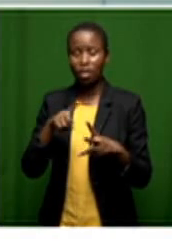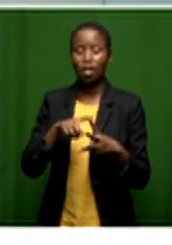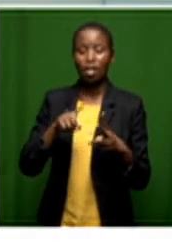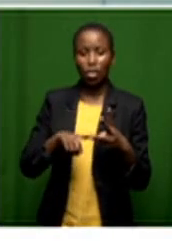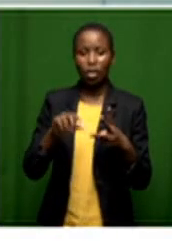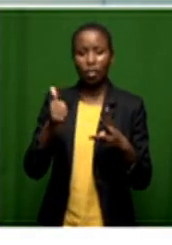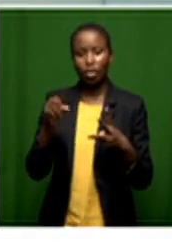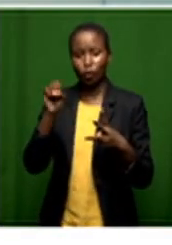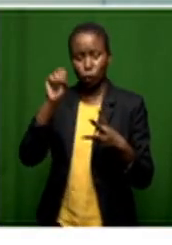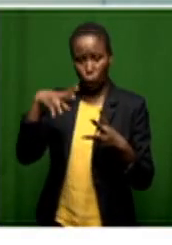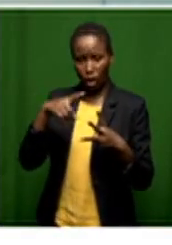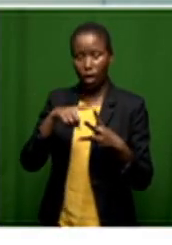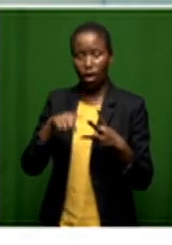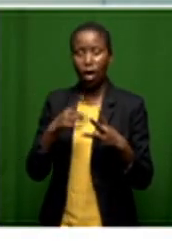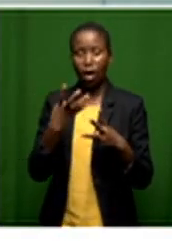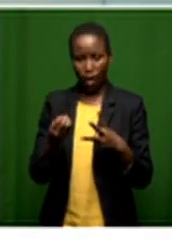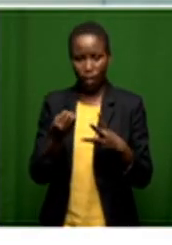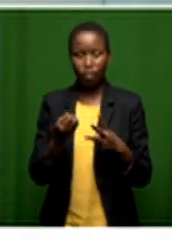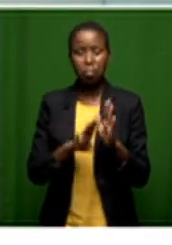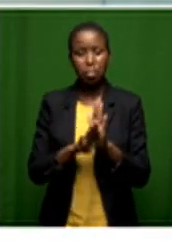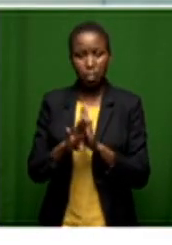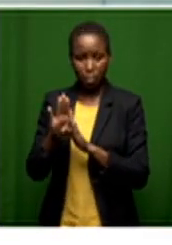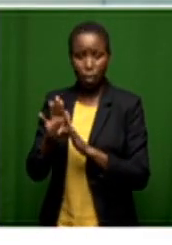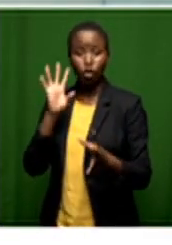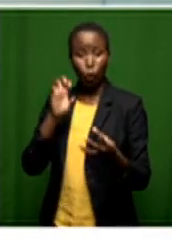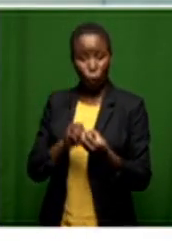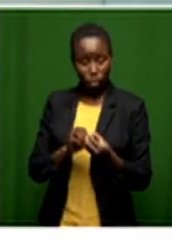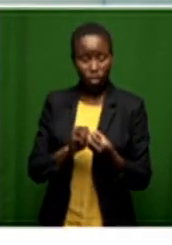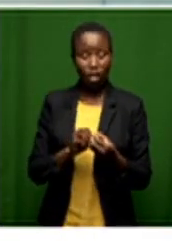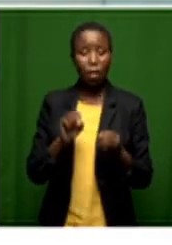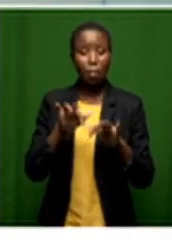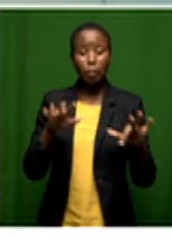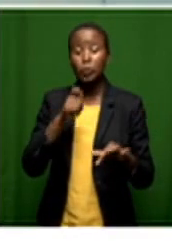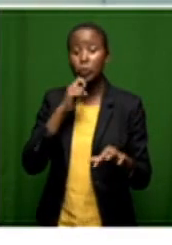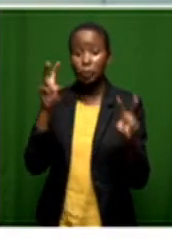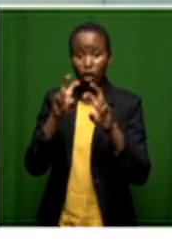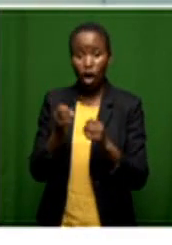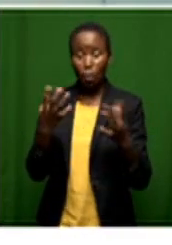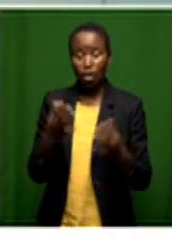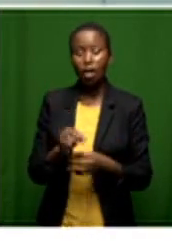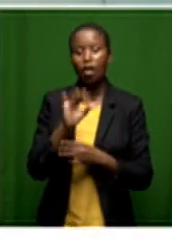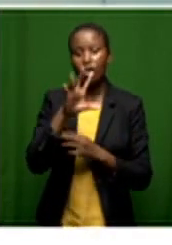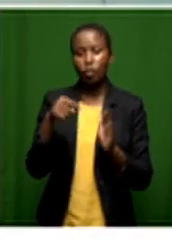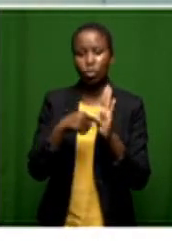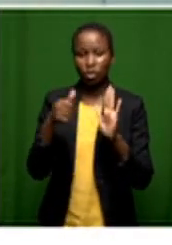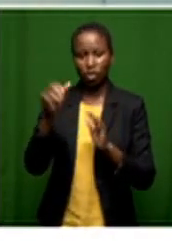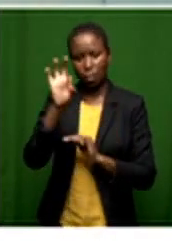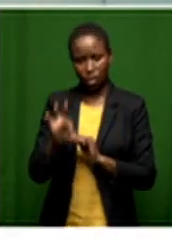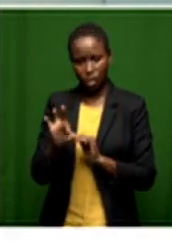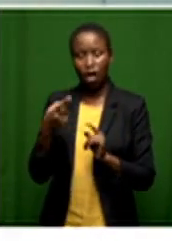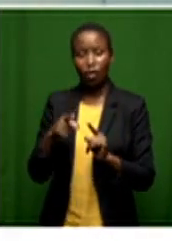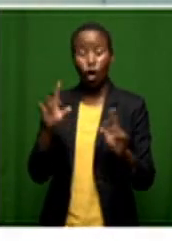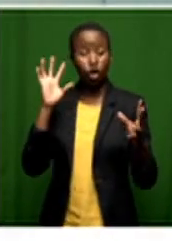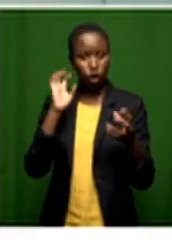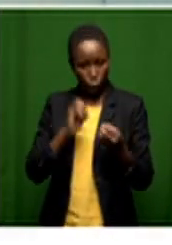contributed around 12.4 terawatt hours to the total energy demand, which is around 5.6% of the total energy